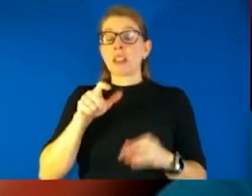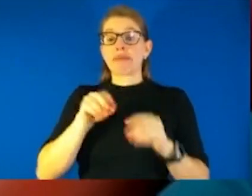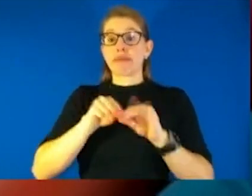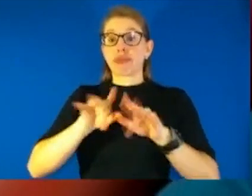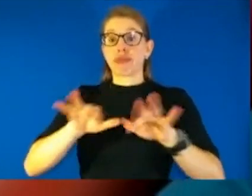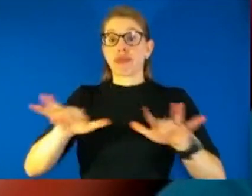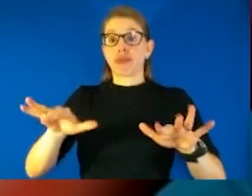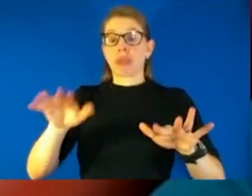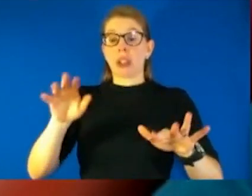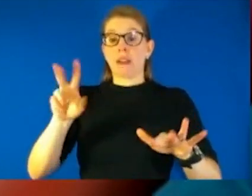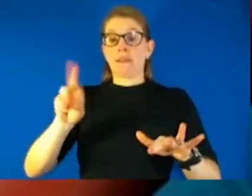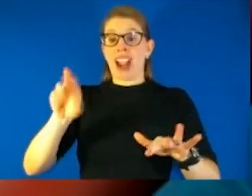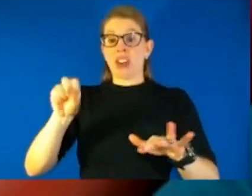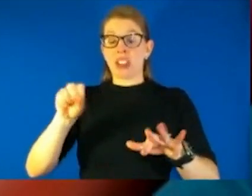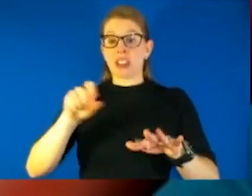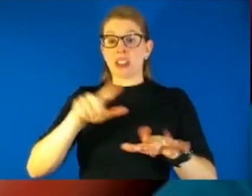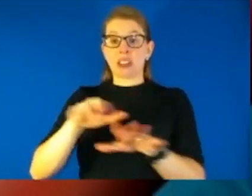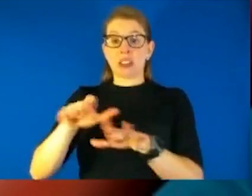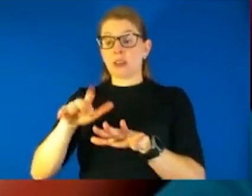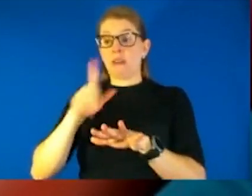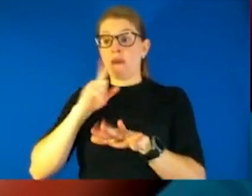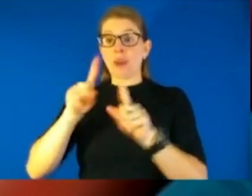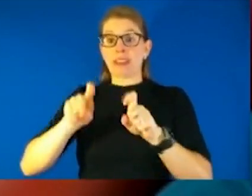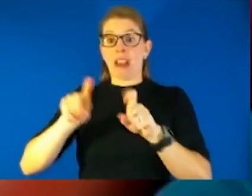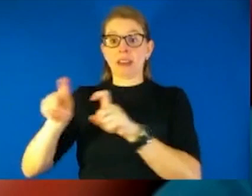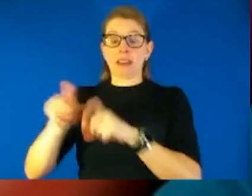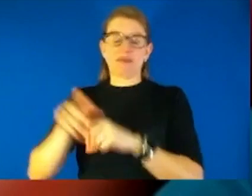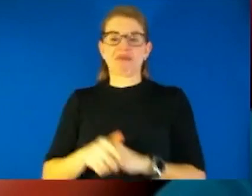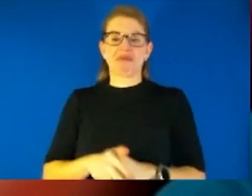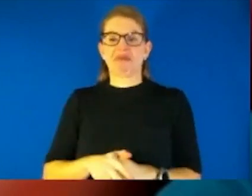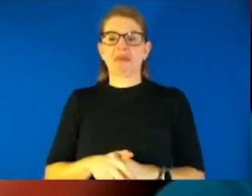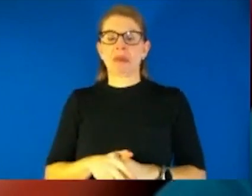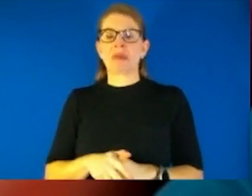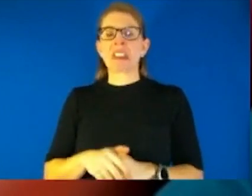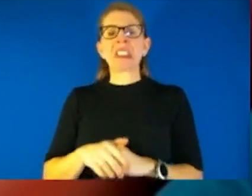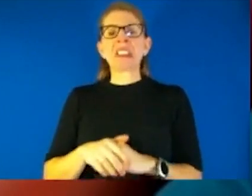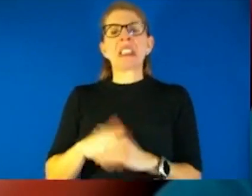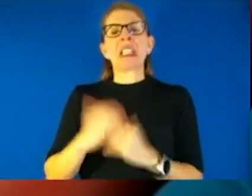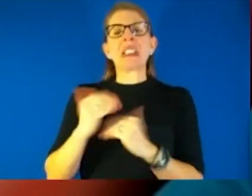in a 10 to the 4, 10,000 virus particles.